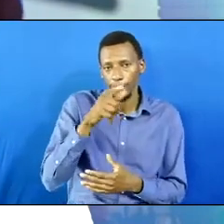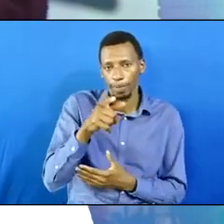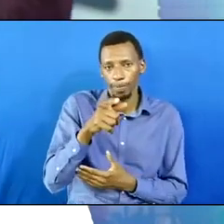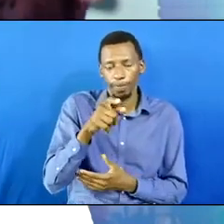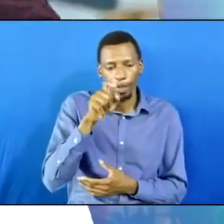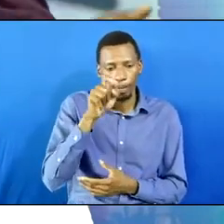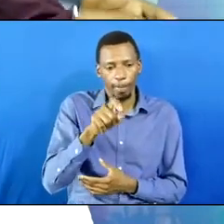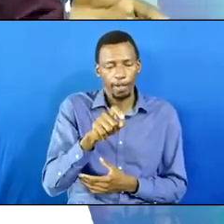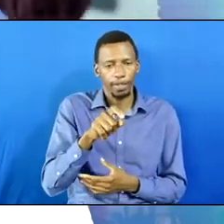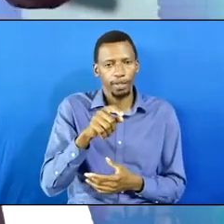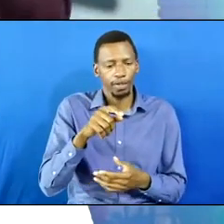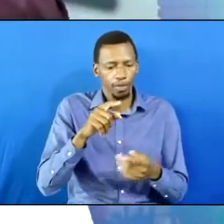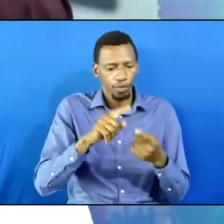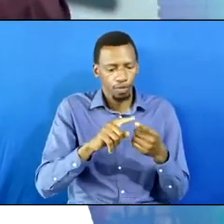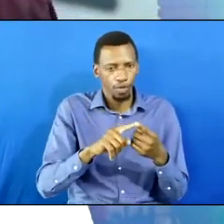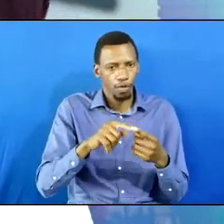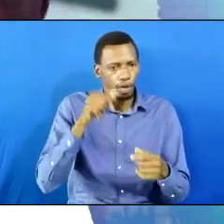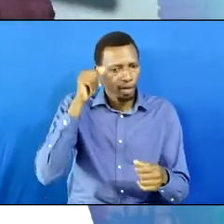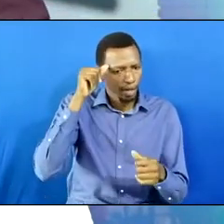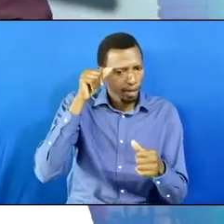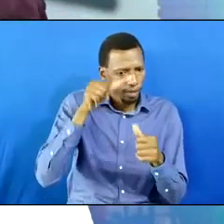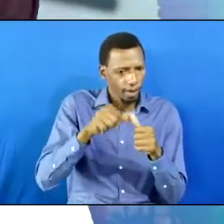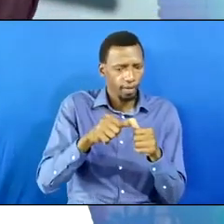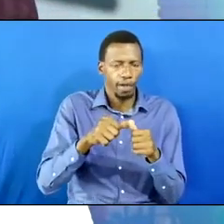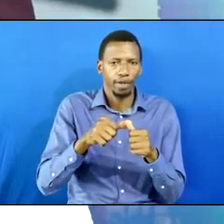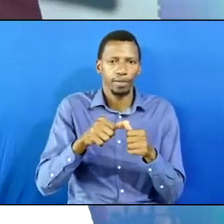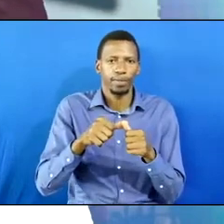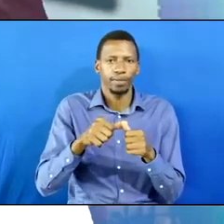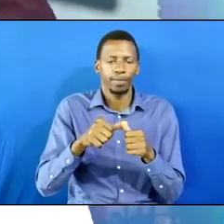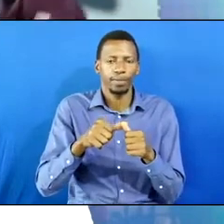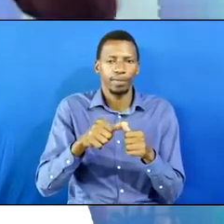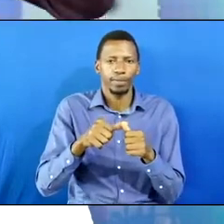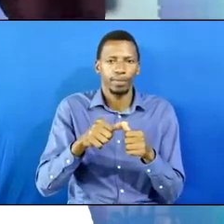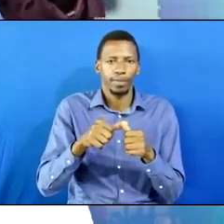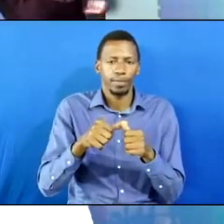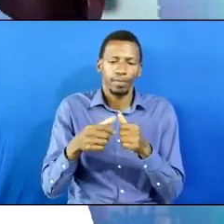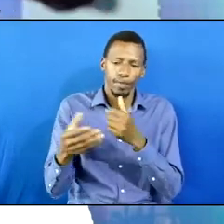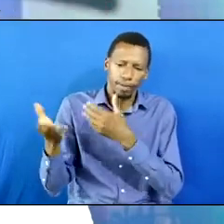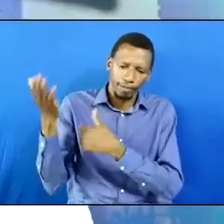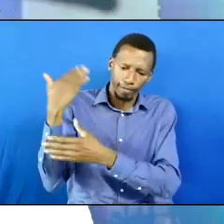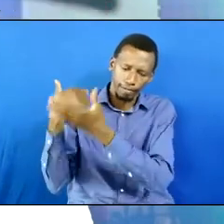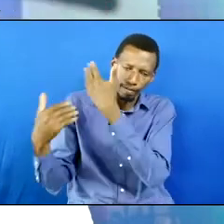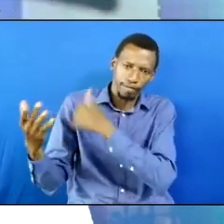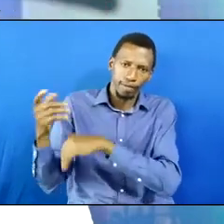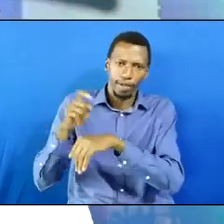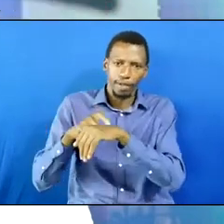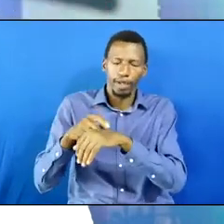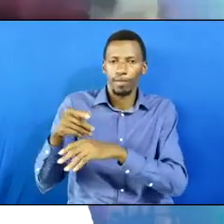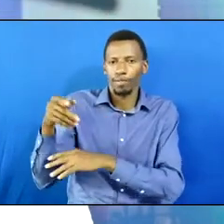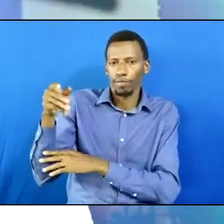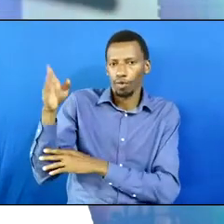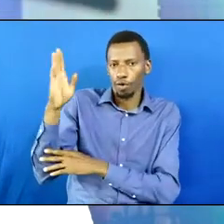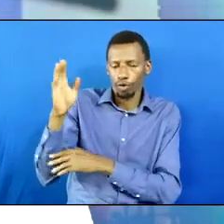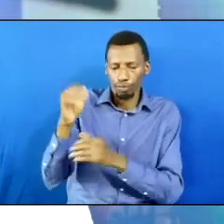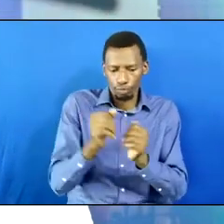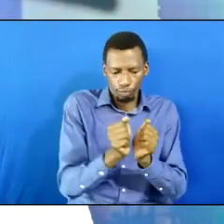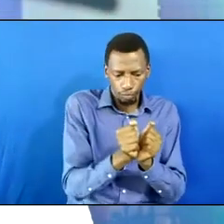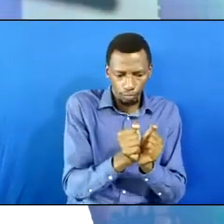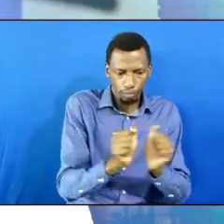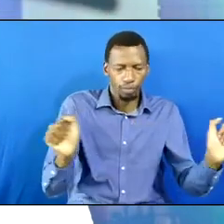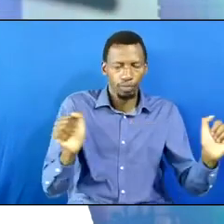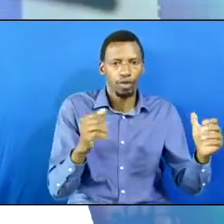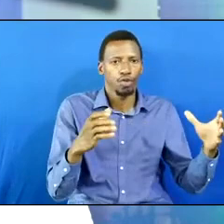both commemorative and typical, not only pointing back to the deliverance from Egypt,